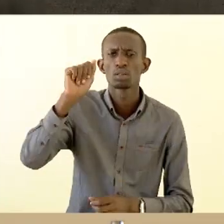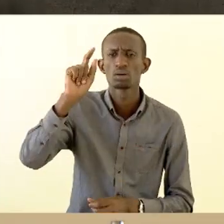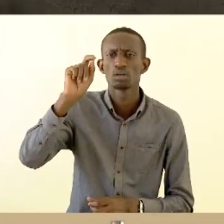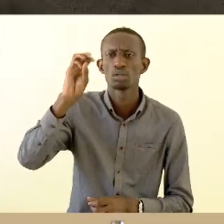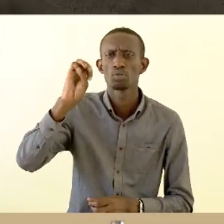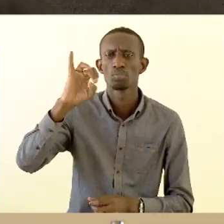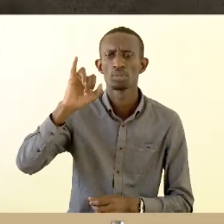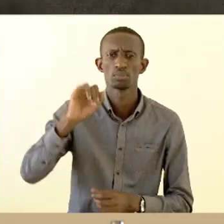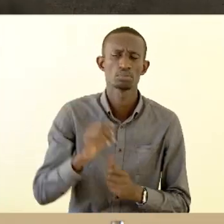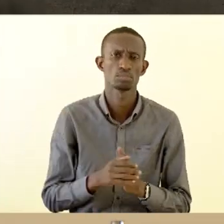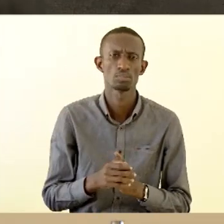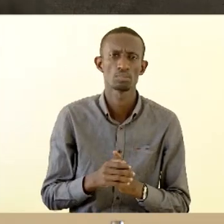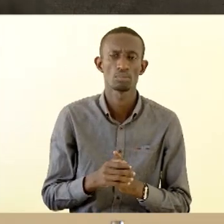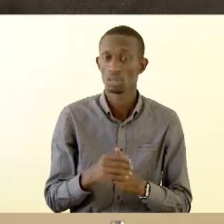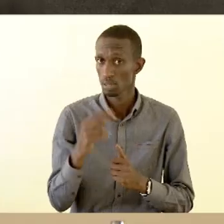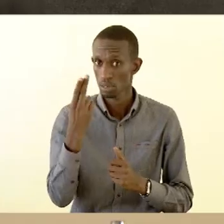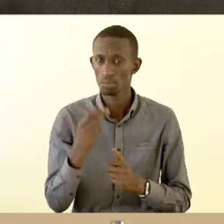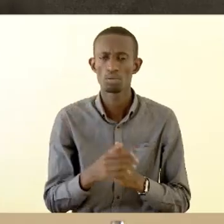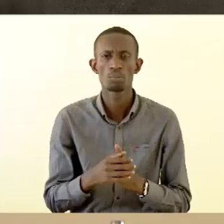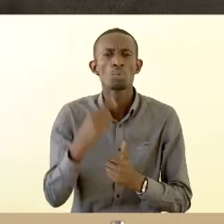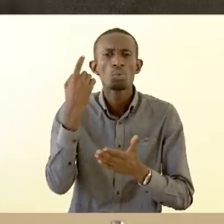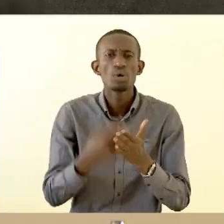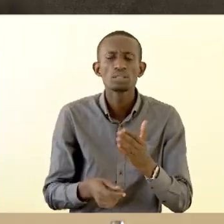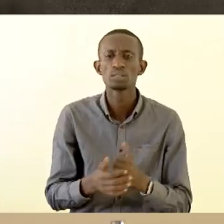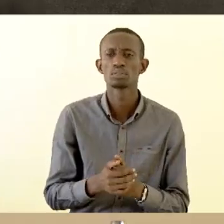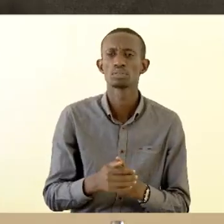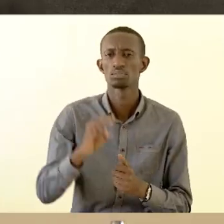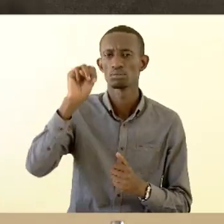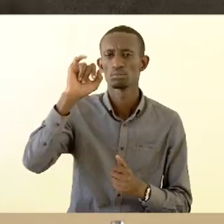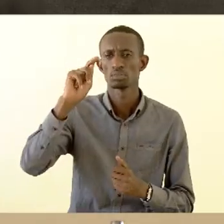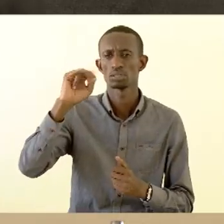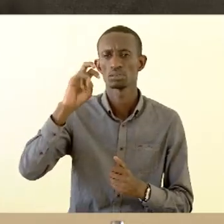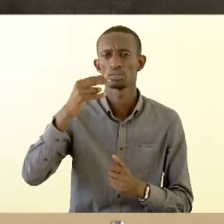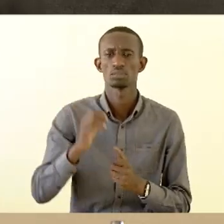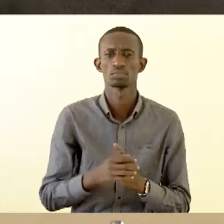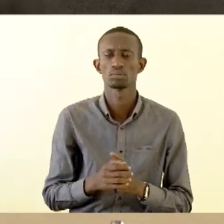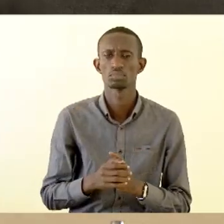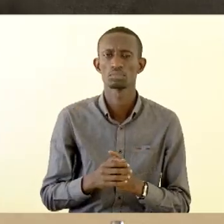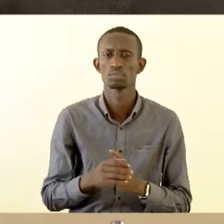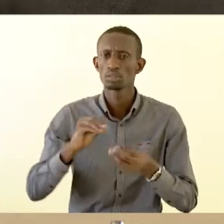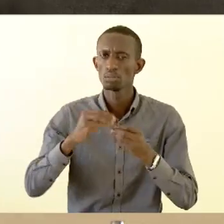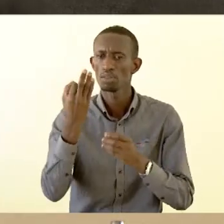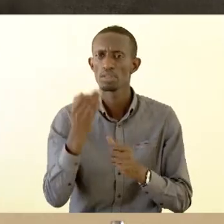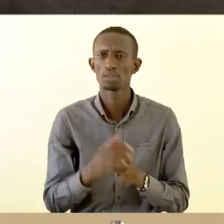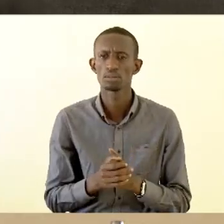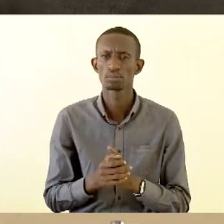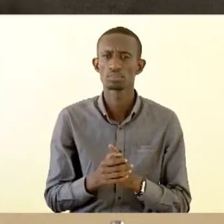2, what is mass number? And number 3, what do you understand by the